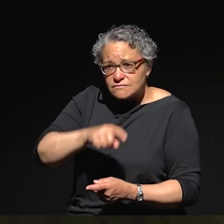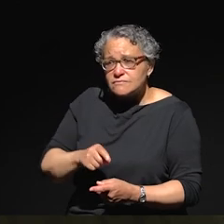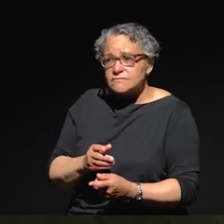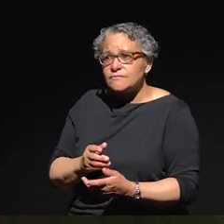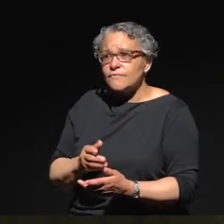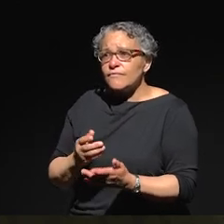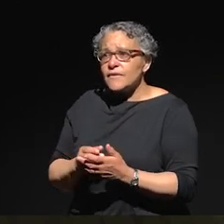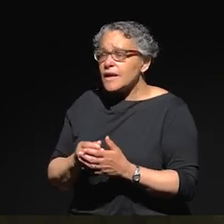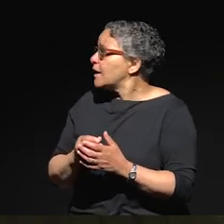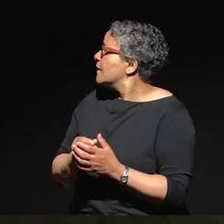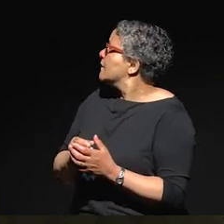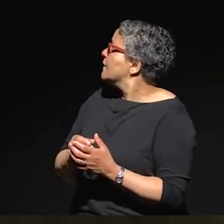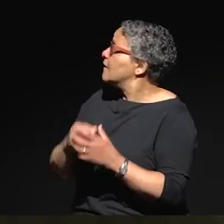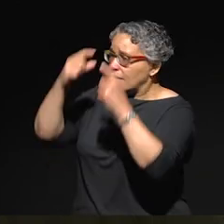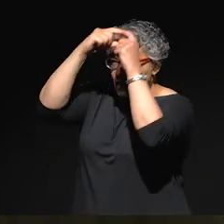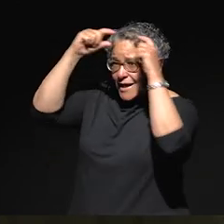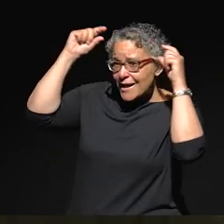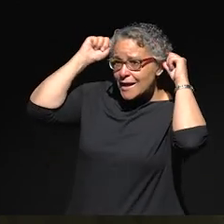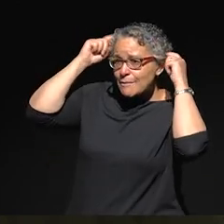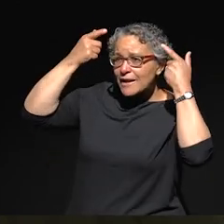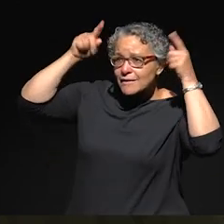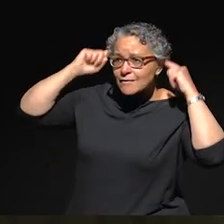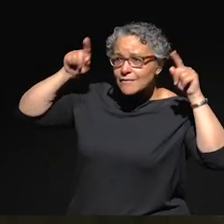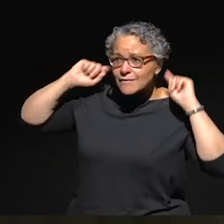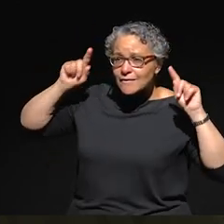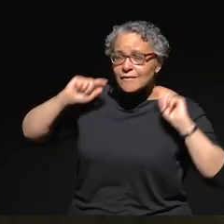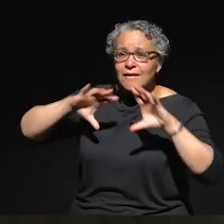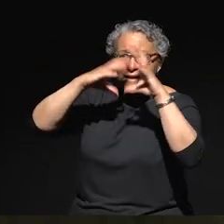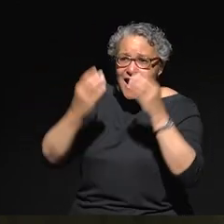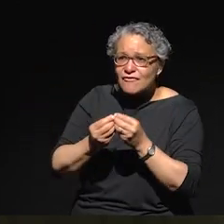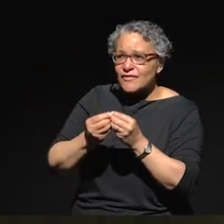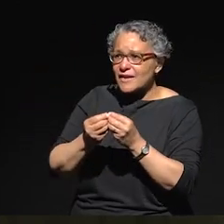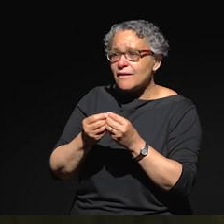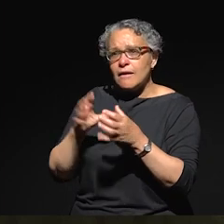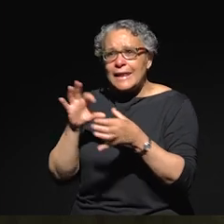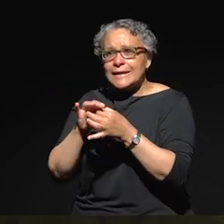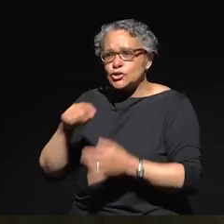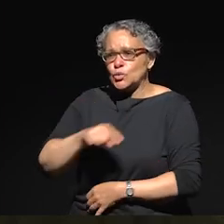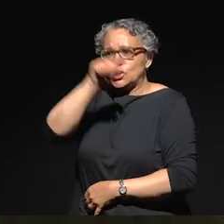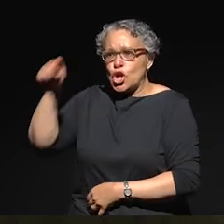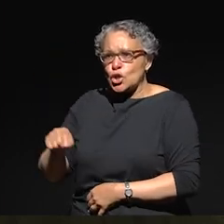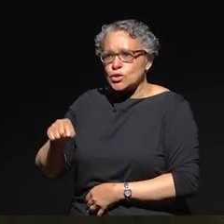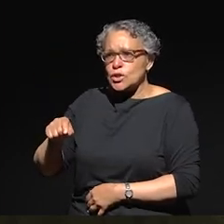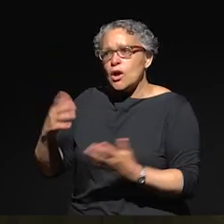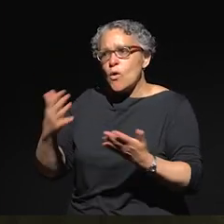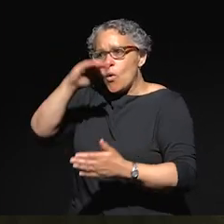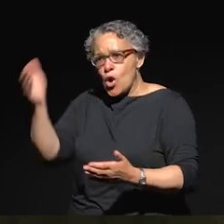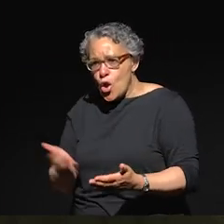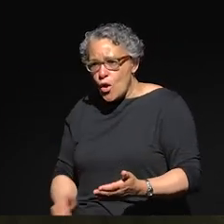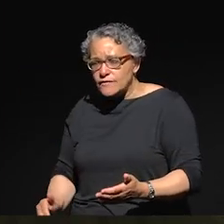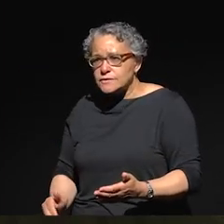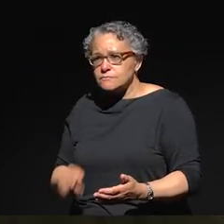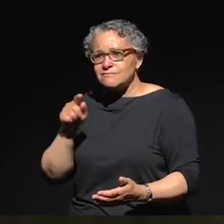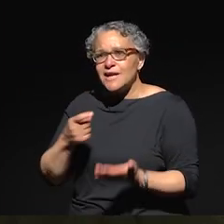also the headbands, the curls of her hair, the halo, everything is circular or curving. And this is Raphael's way of